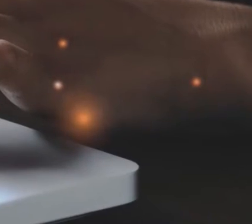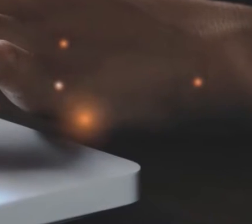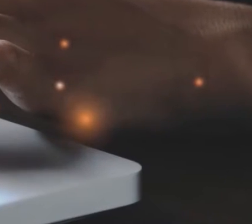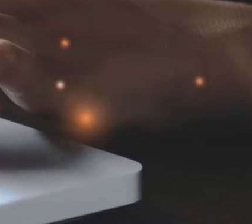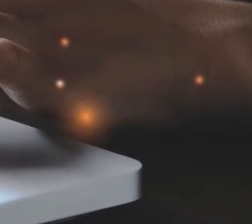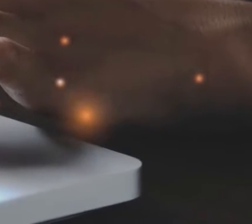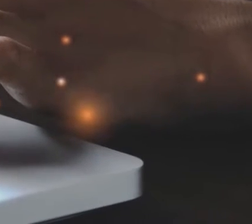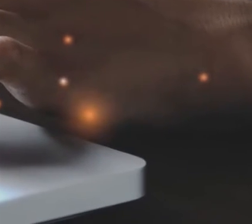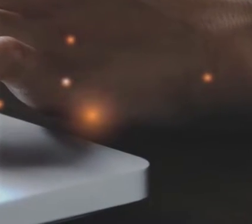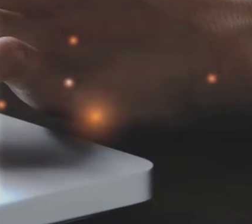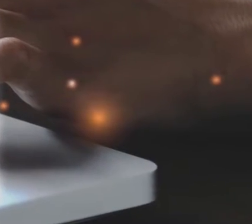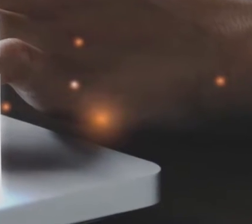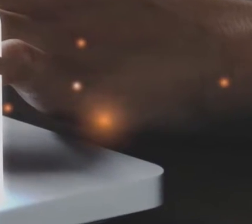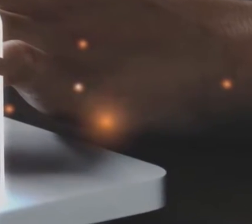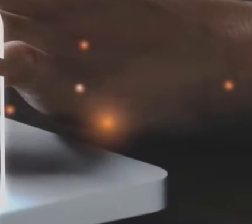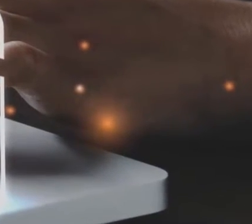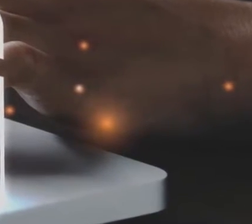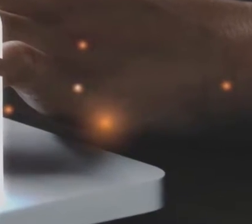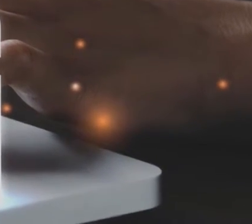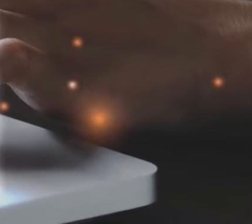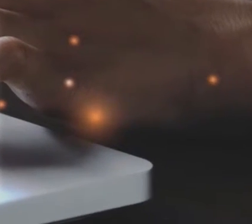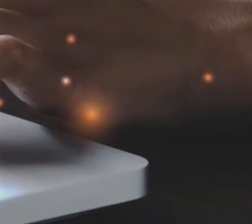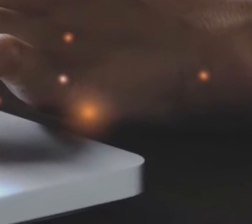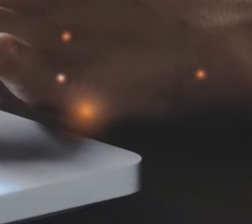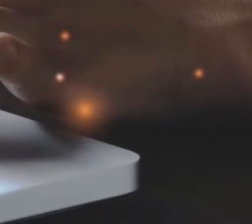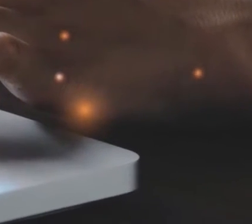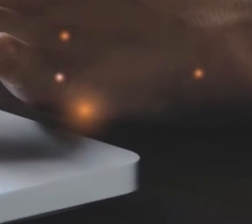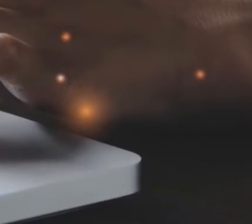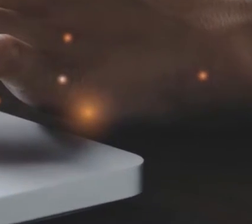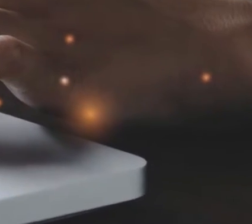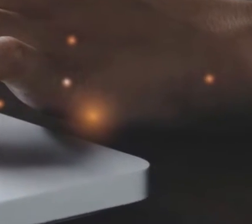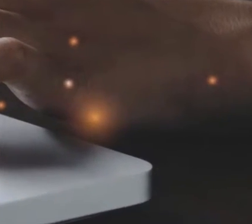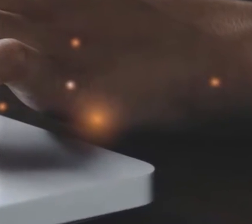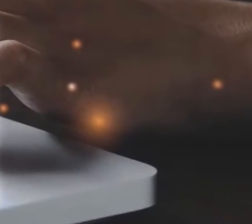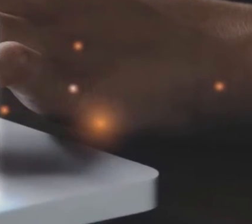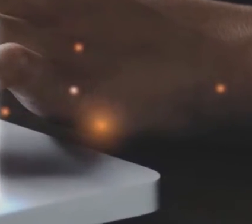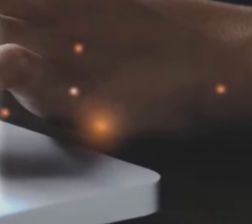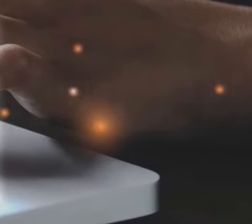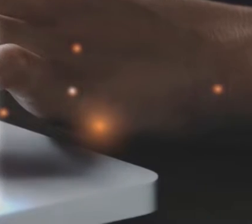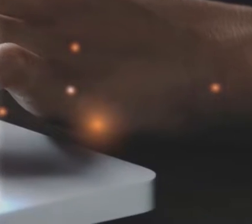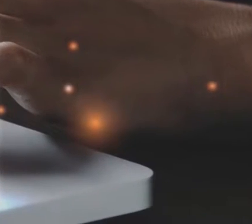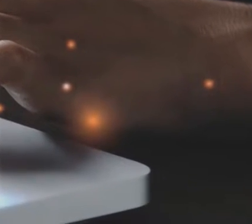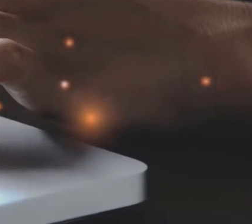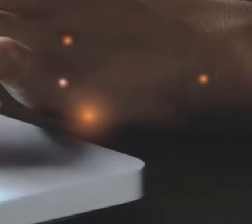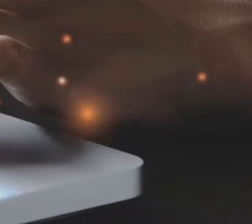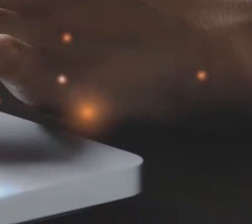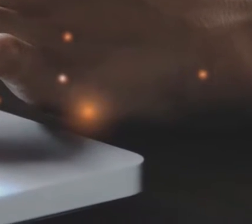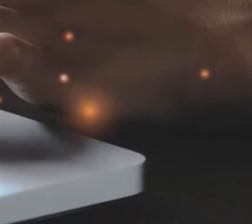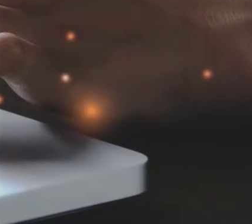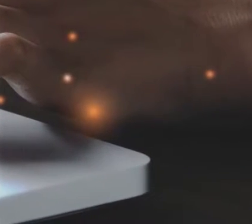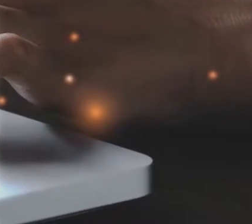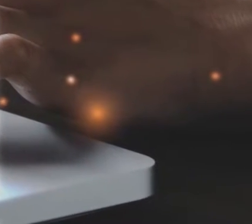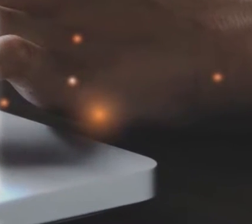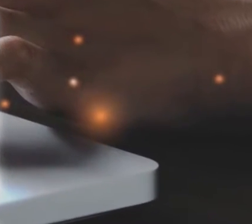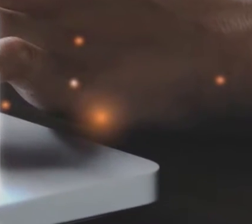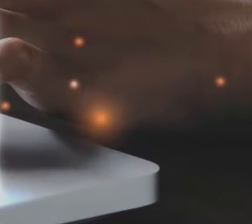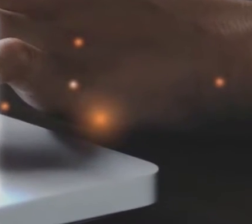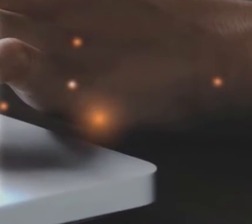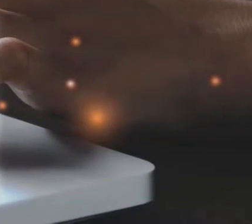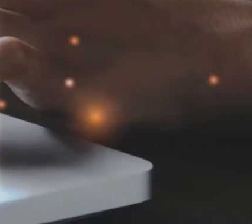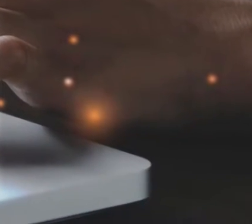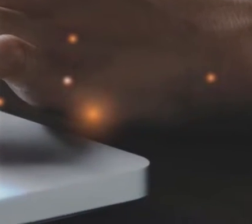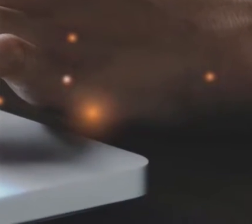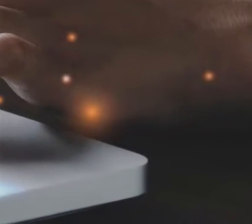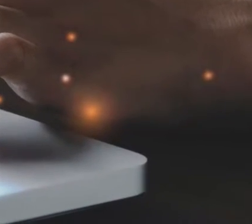sharing platforms like YouTube, etc. all use the recommendation system to get user data and provide customized recommendation